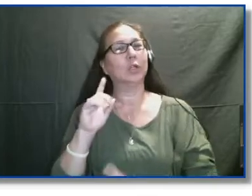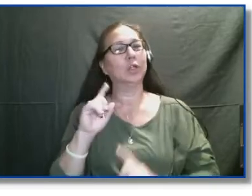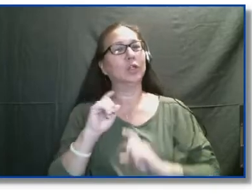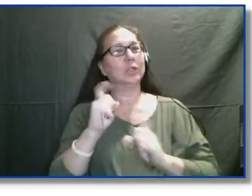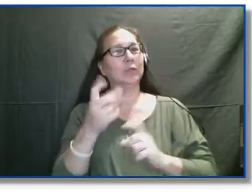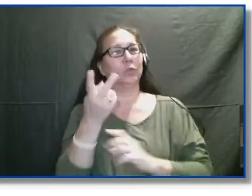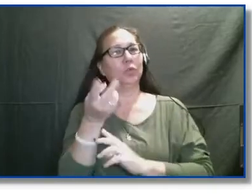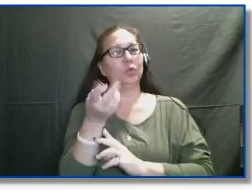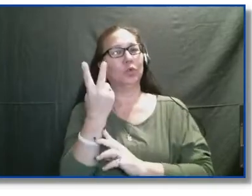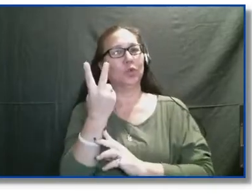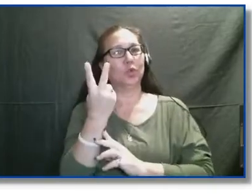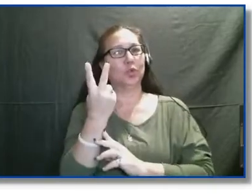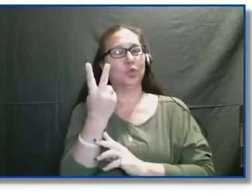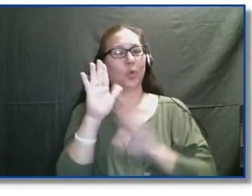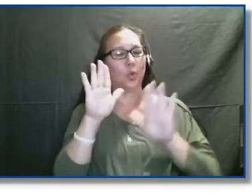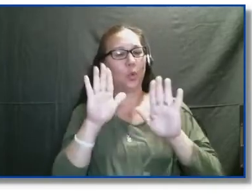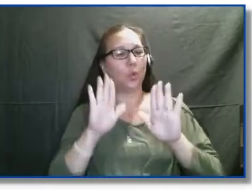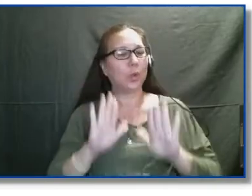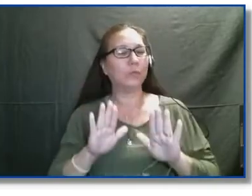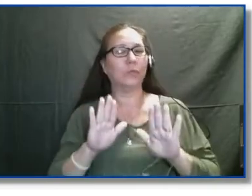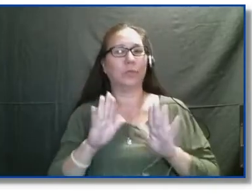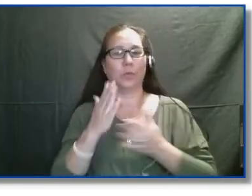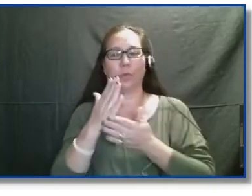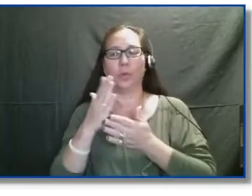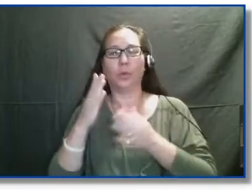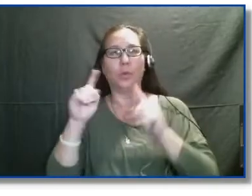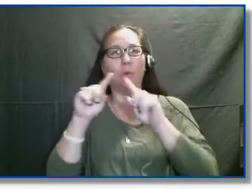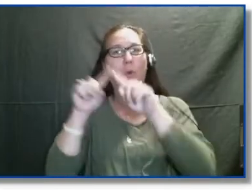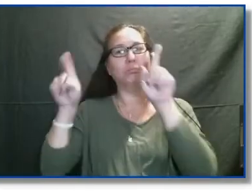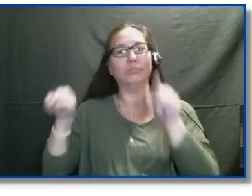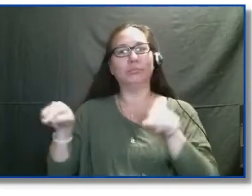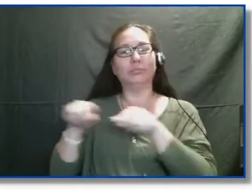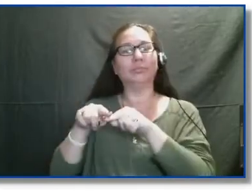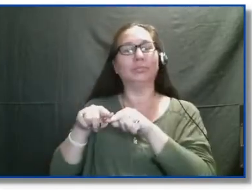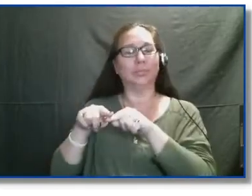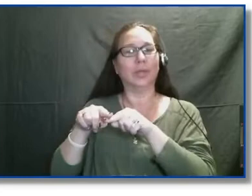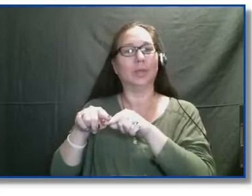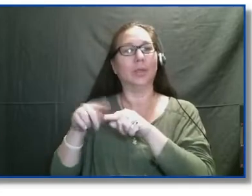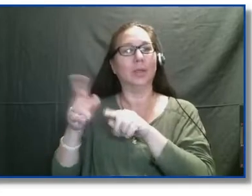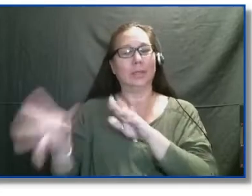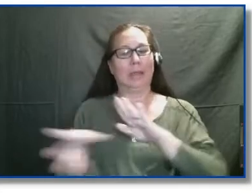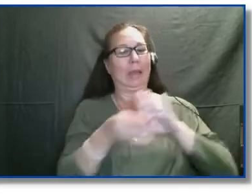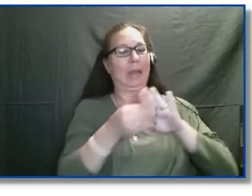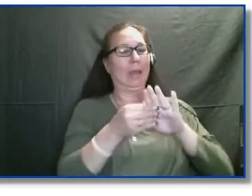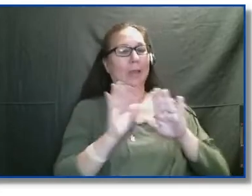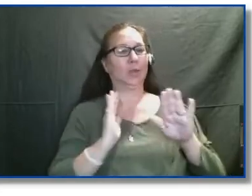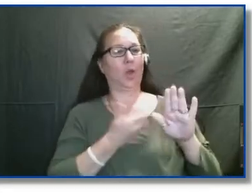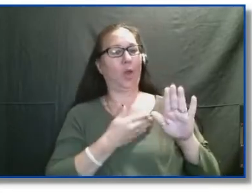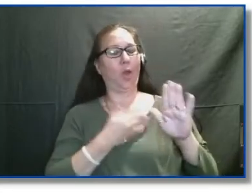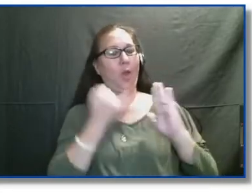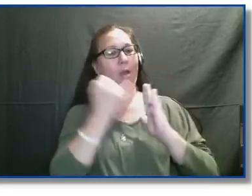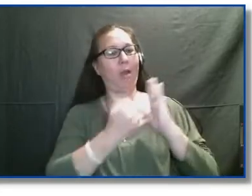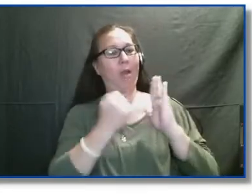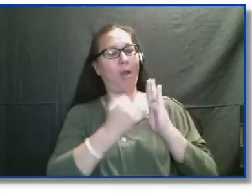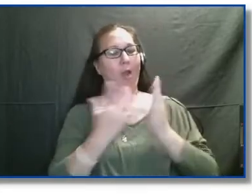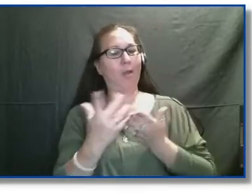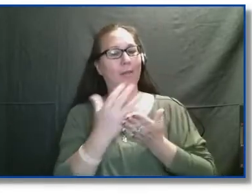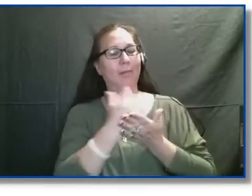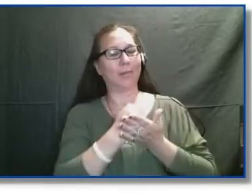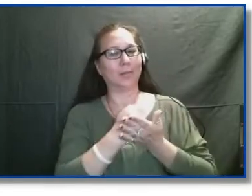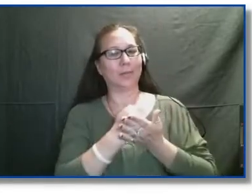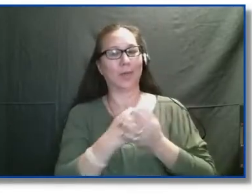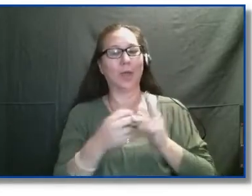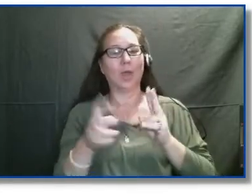pieces to add to our MIT's permanent art public collection. The two pieces are